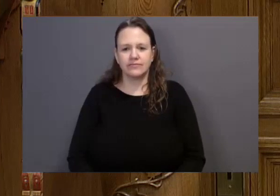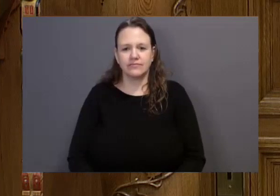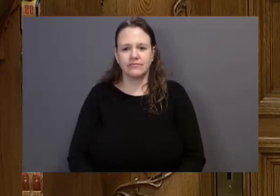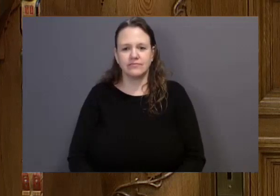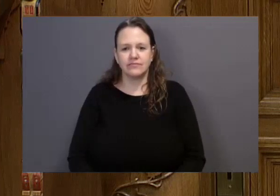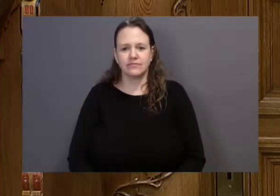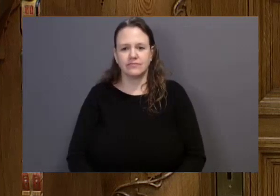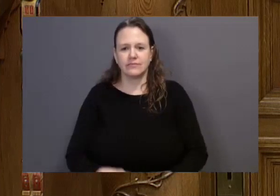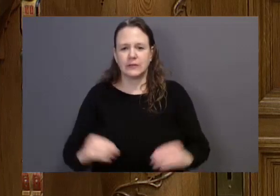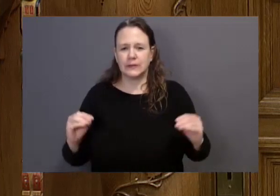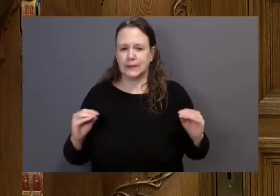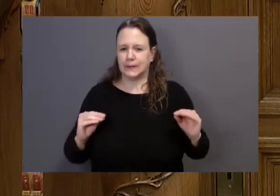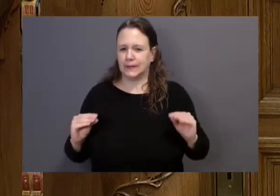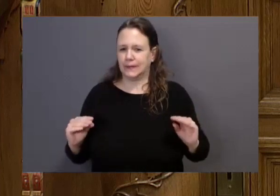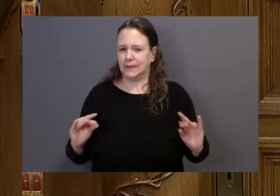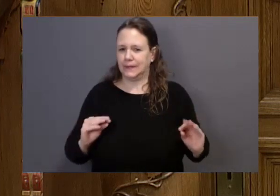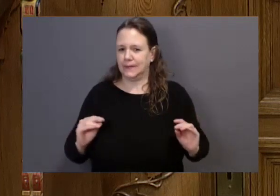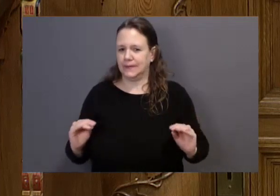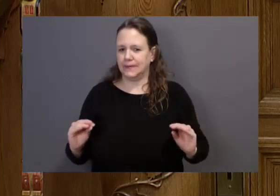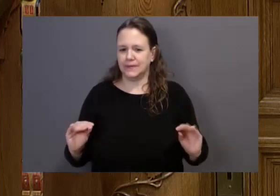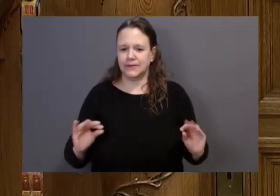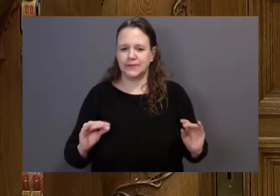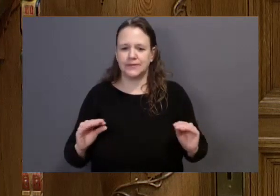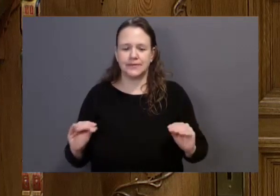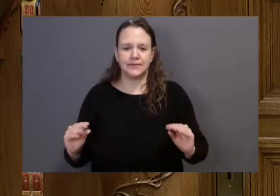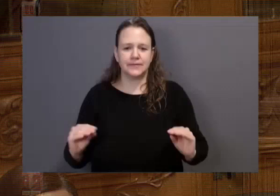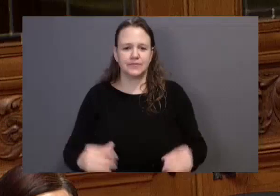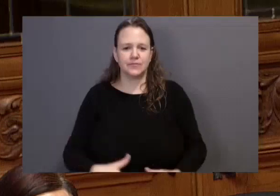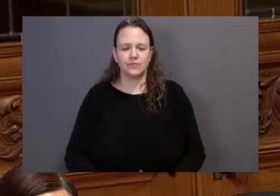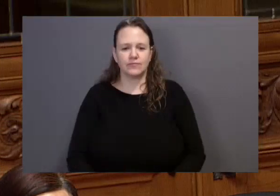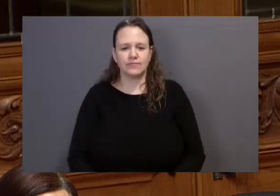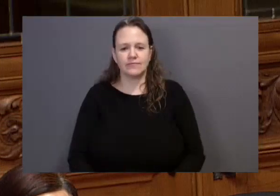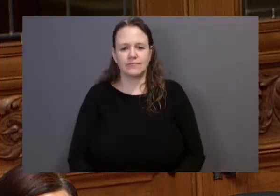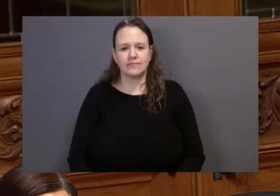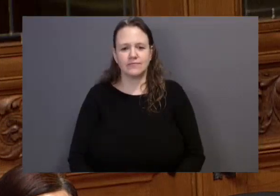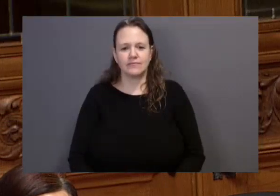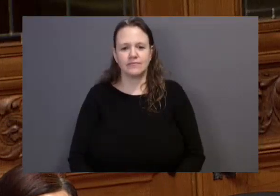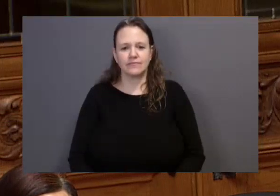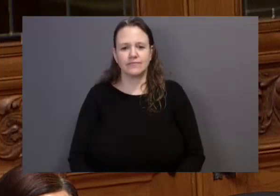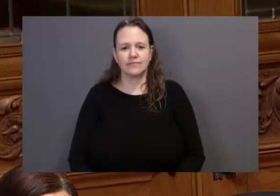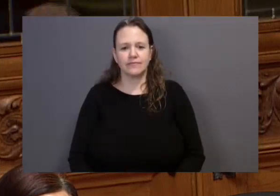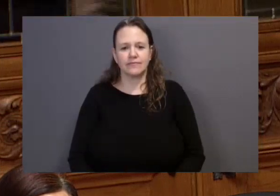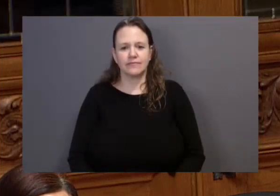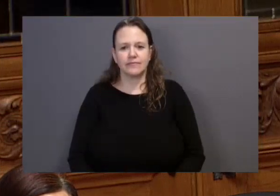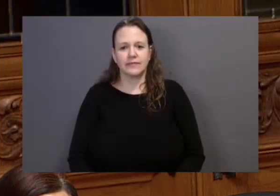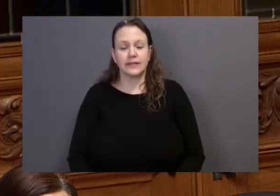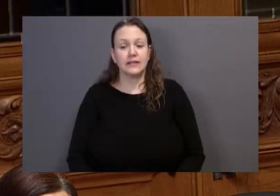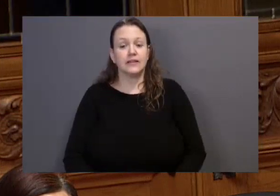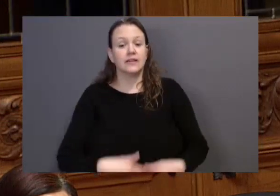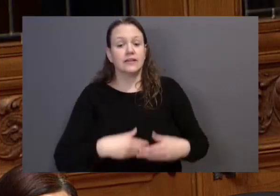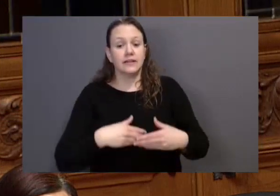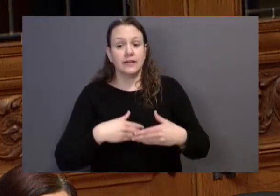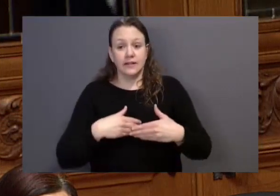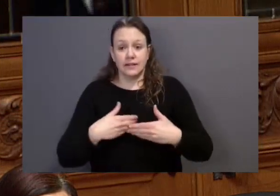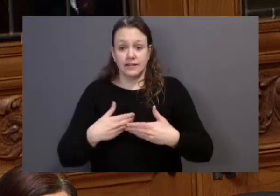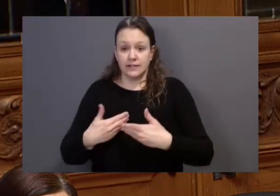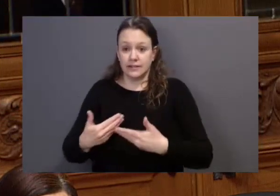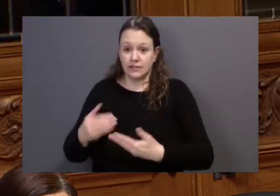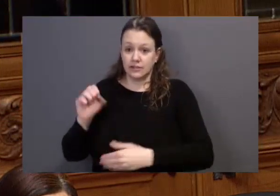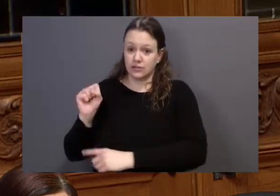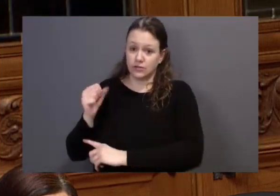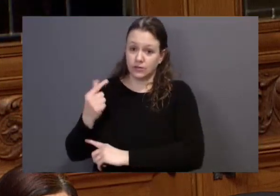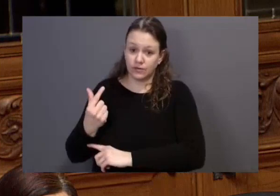Member. Mr. Speaker, this Solicitor General shows a lot of bluster and pomp, but frankly lacks any